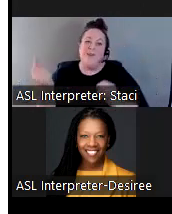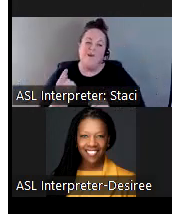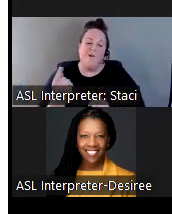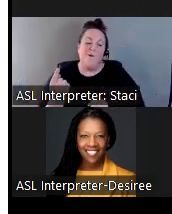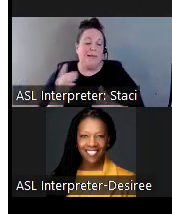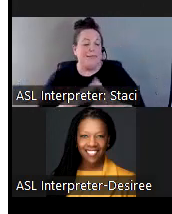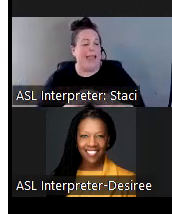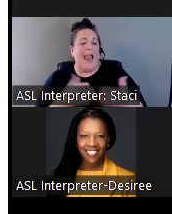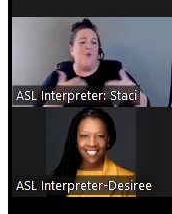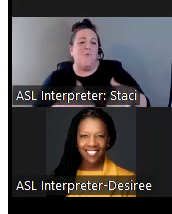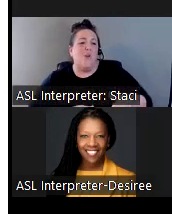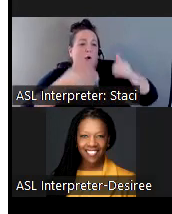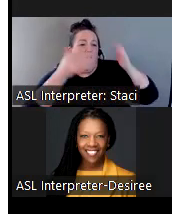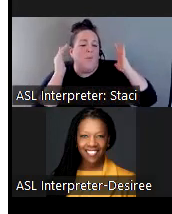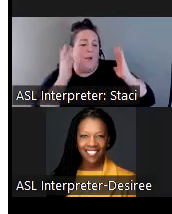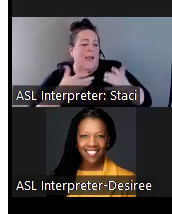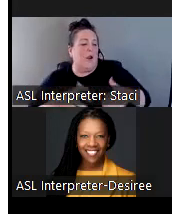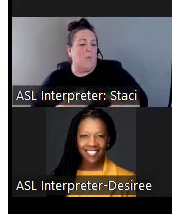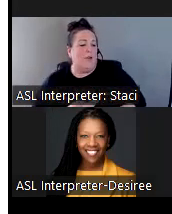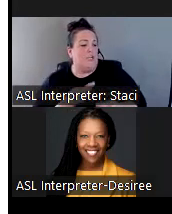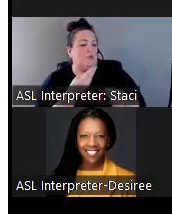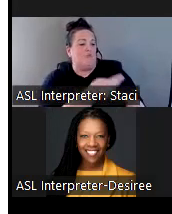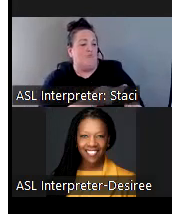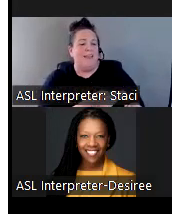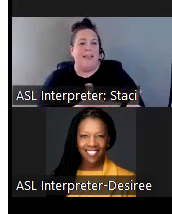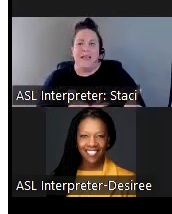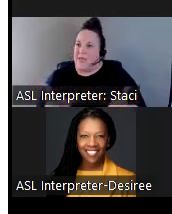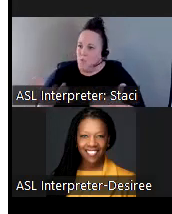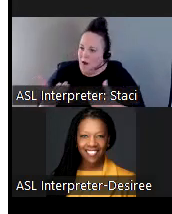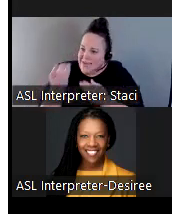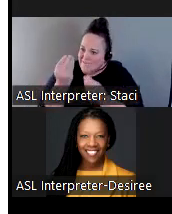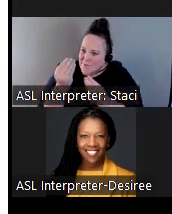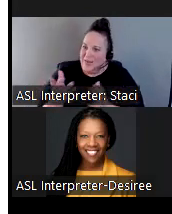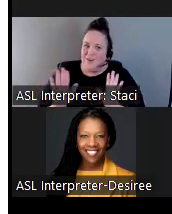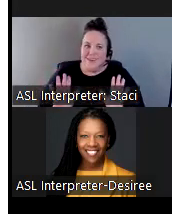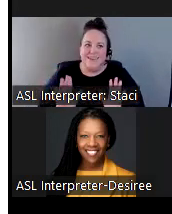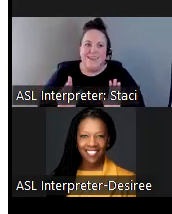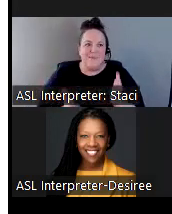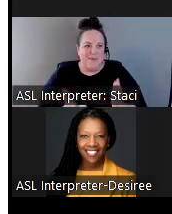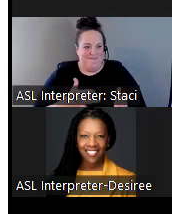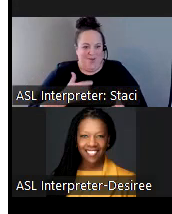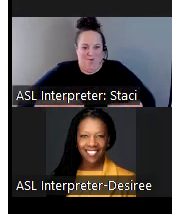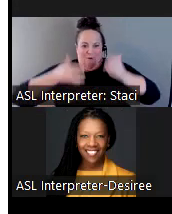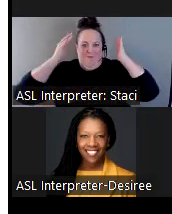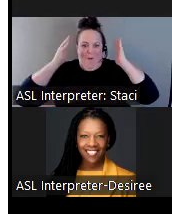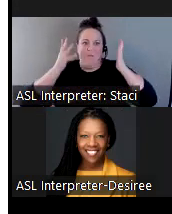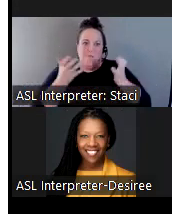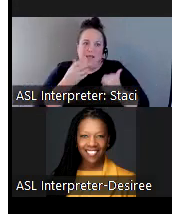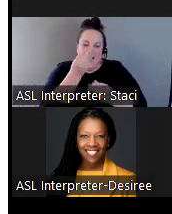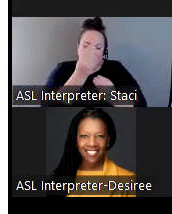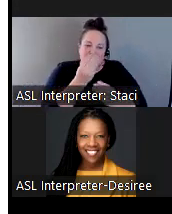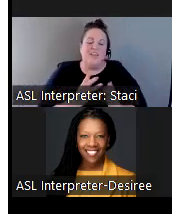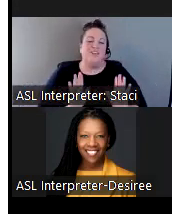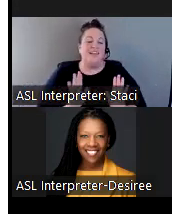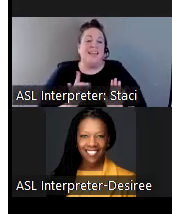well, we don't want to overwhelm, let's don't give them too much. But then the research says, no, they want the information. They might be overwhelmed, but they want the information. If we give